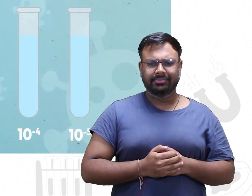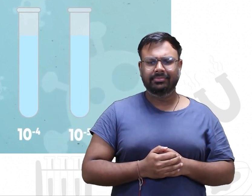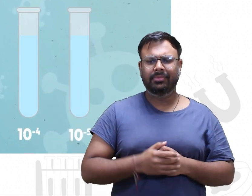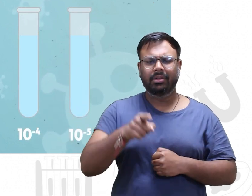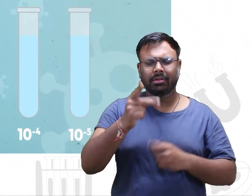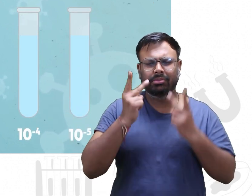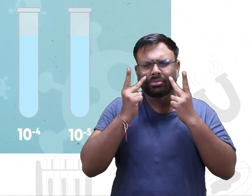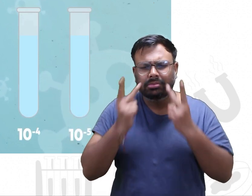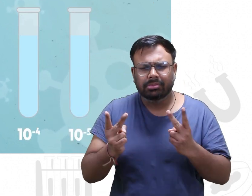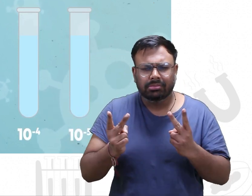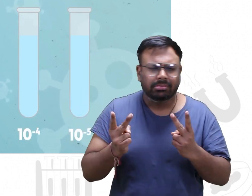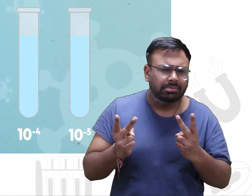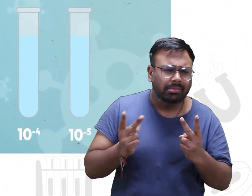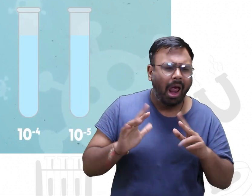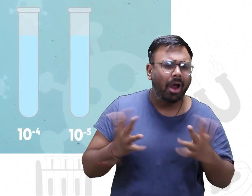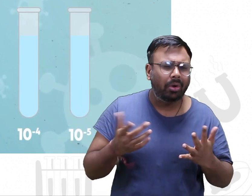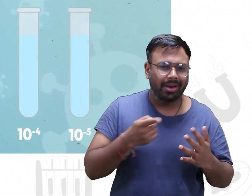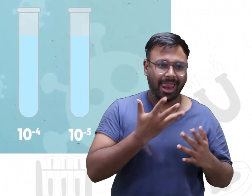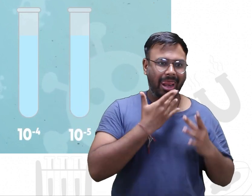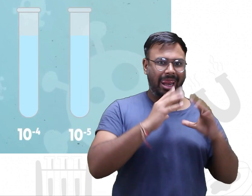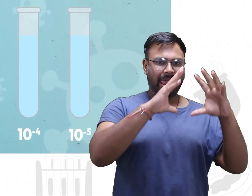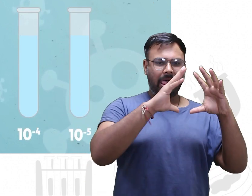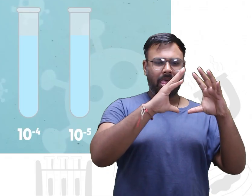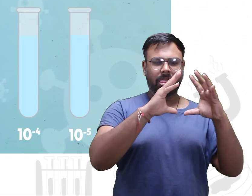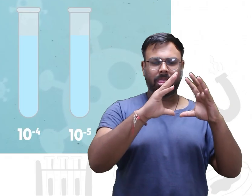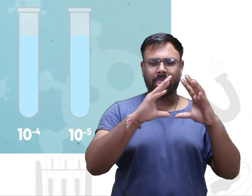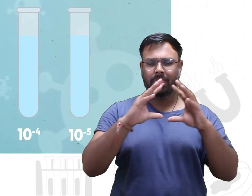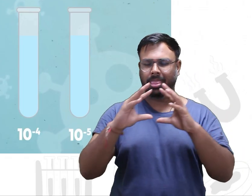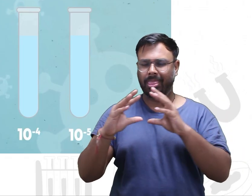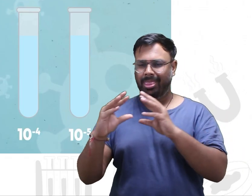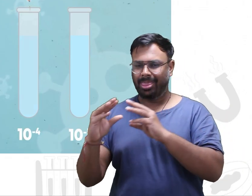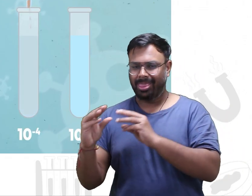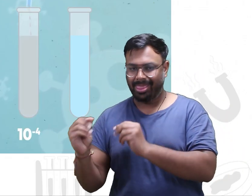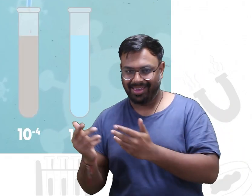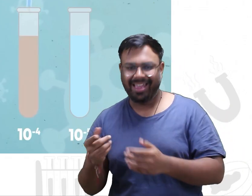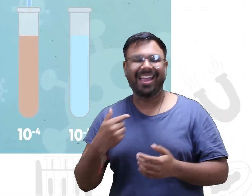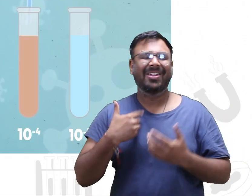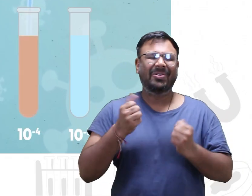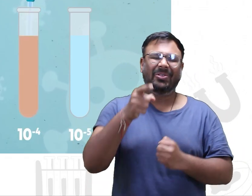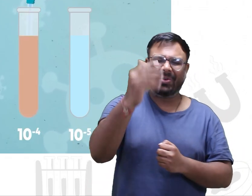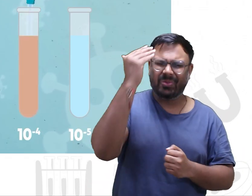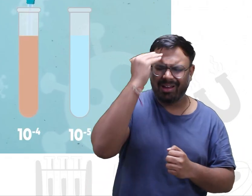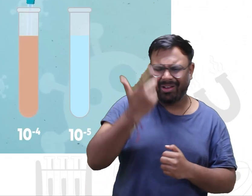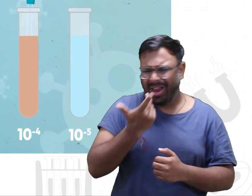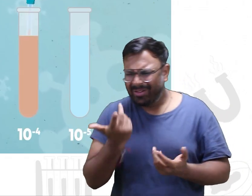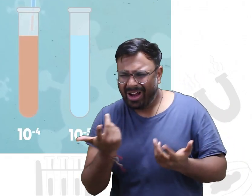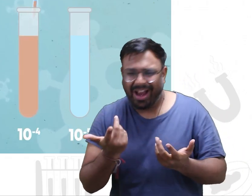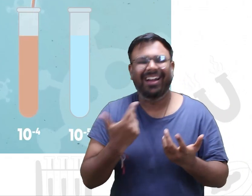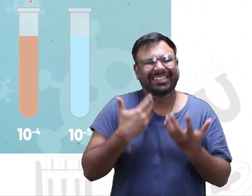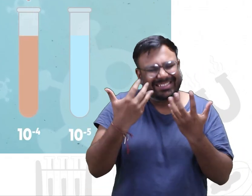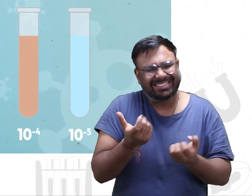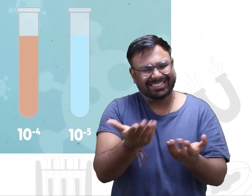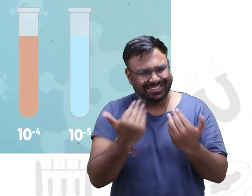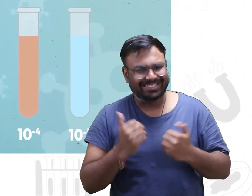this test tube to the next one, and so on. Can you see how the color is fading in the tubes? Want to know why? Well, you will